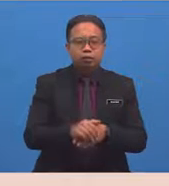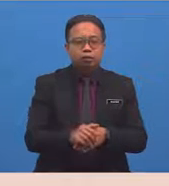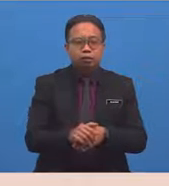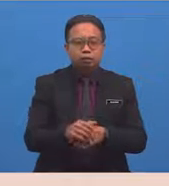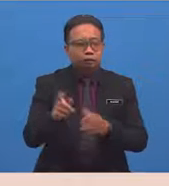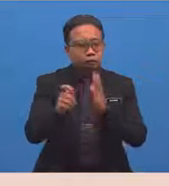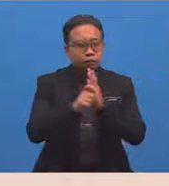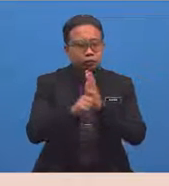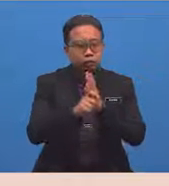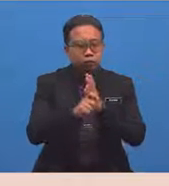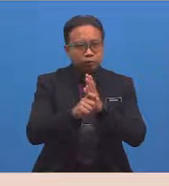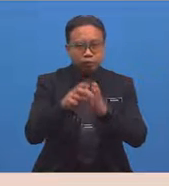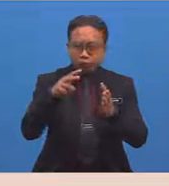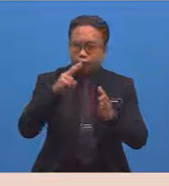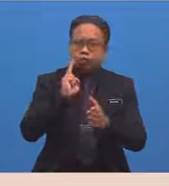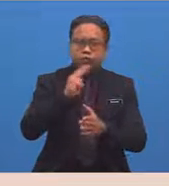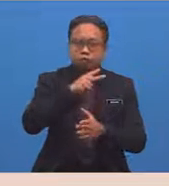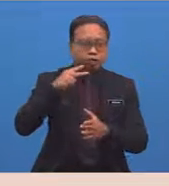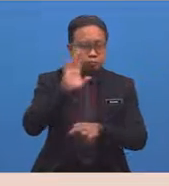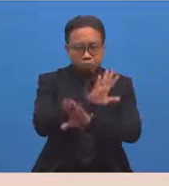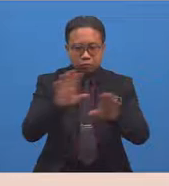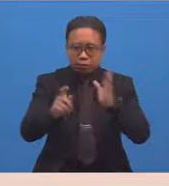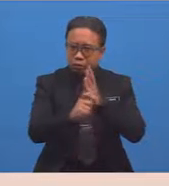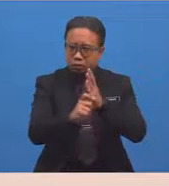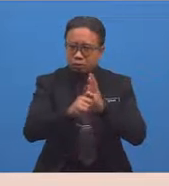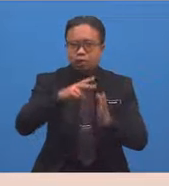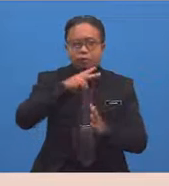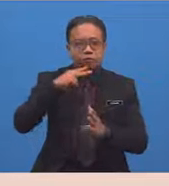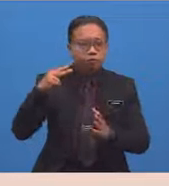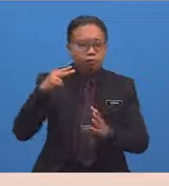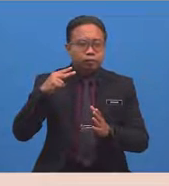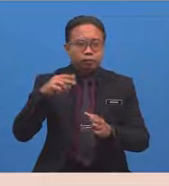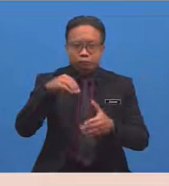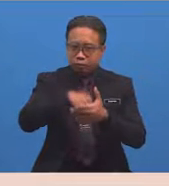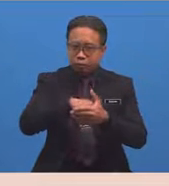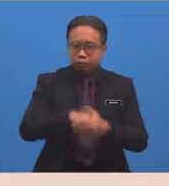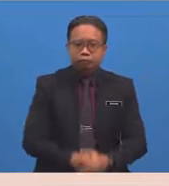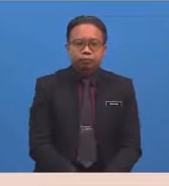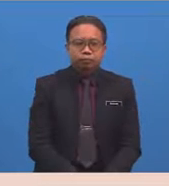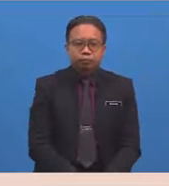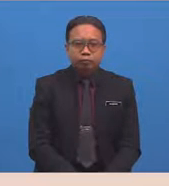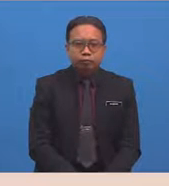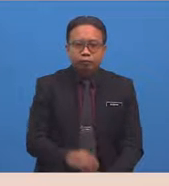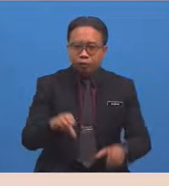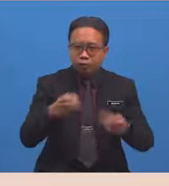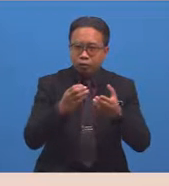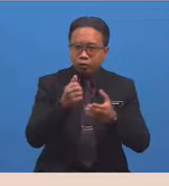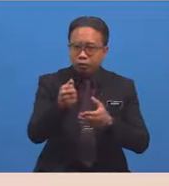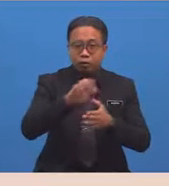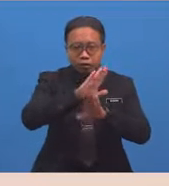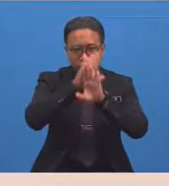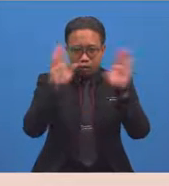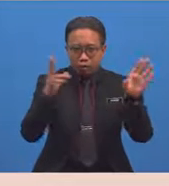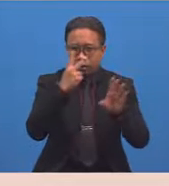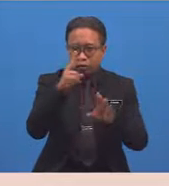add anything to the verb. And I repeat, you do not have to add anything to the verbs. To make it more clear, let's look